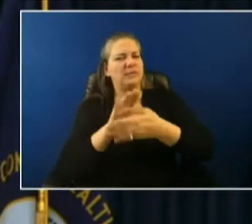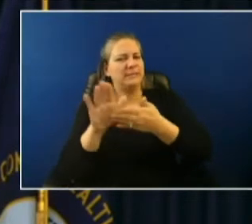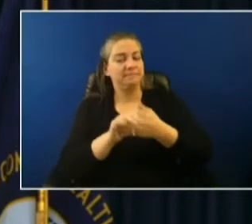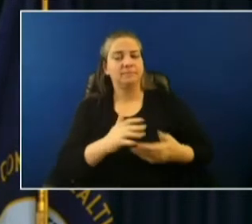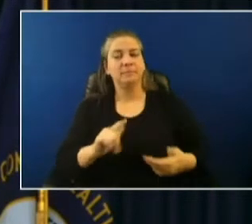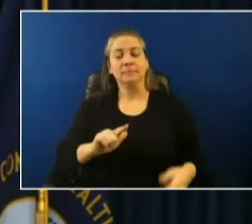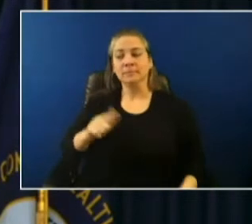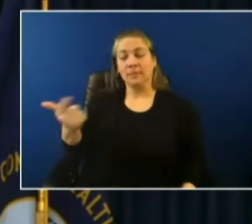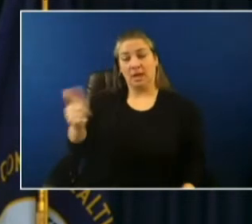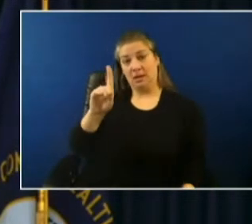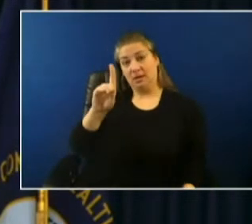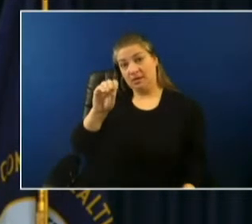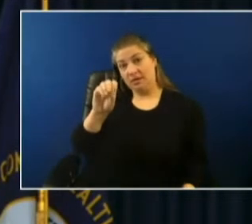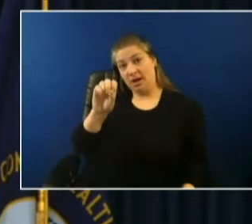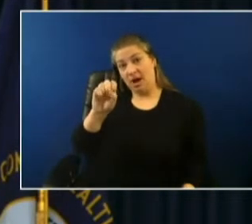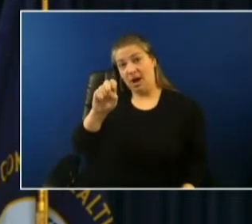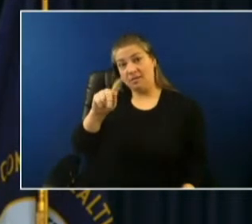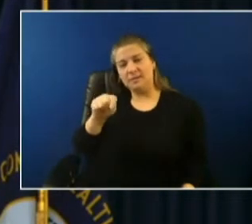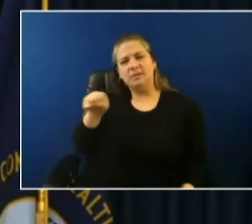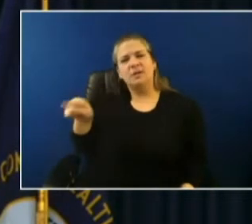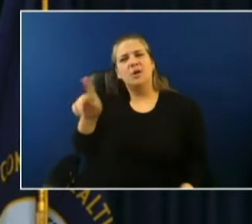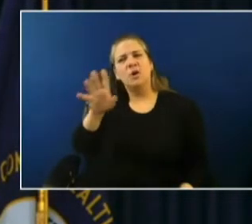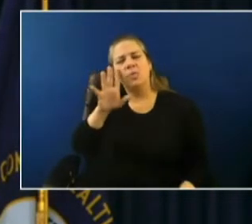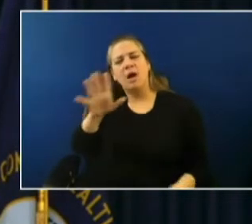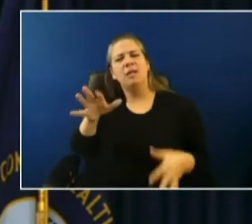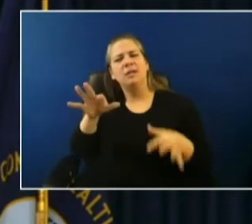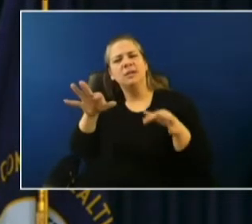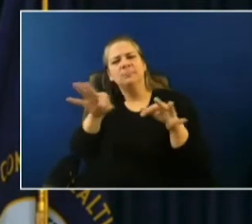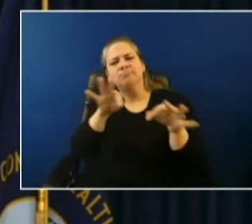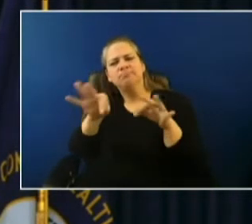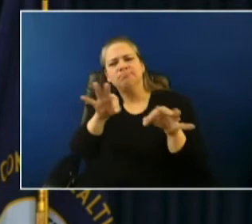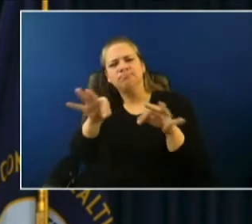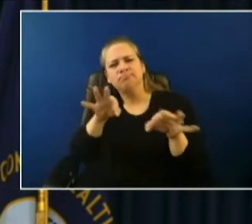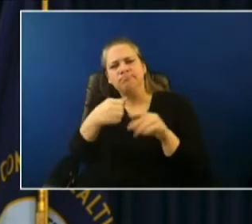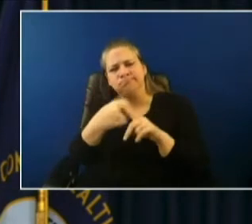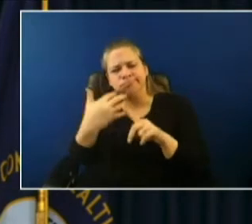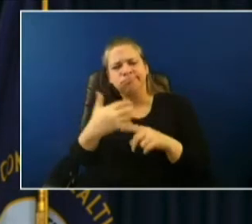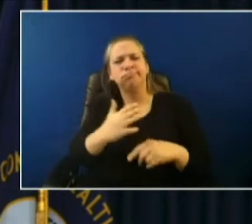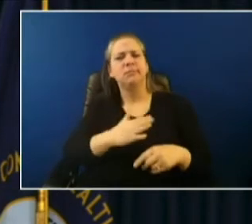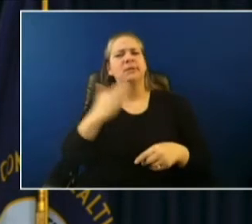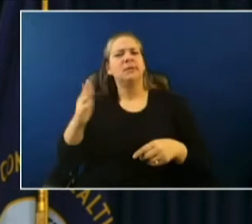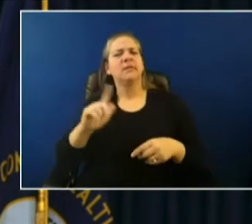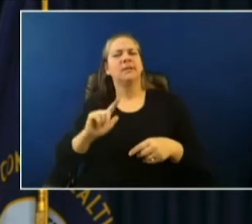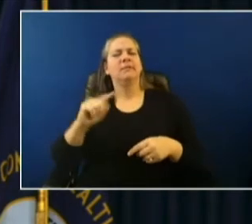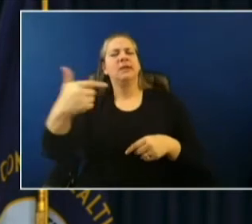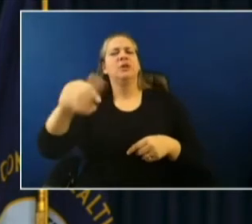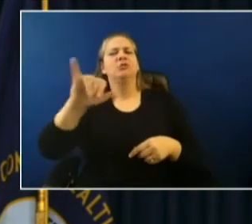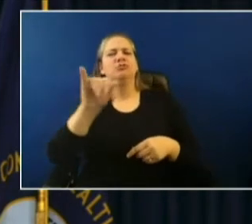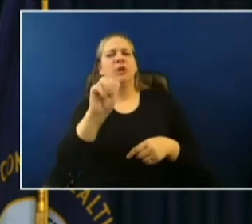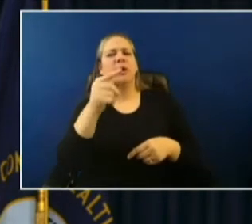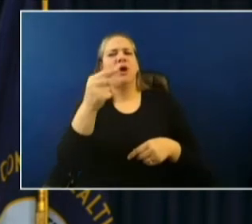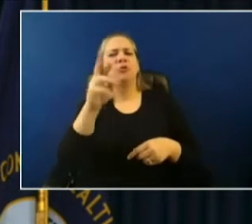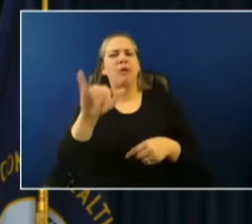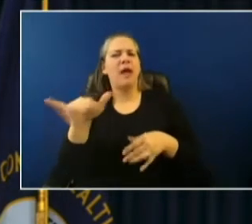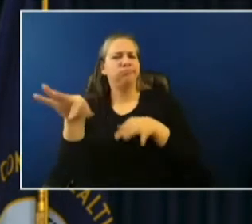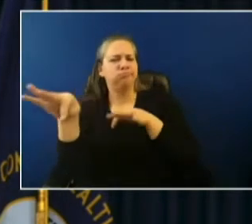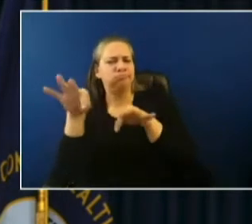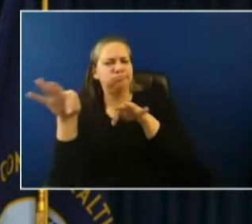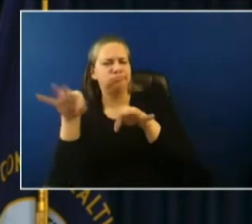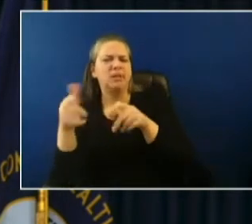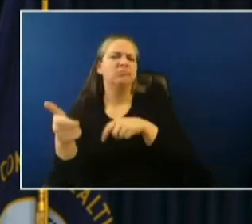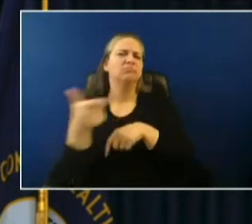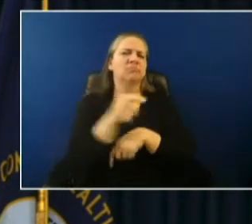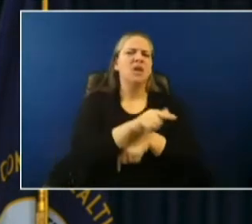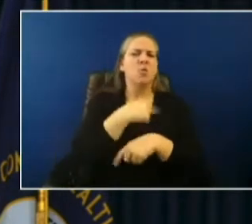Cabinet Secretary Jim Gray. I have one other update once that's done, and we'll take as many questions as we can get